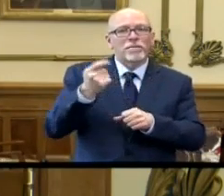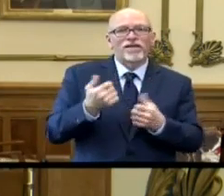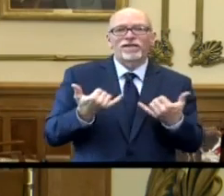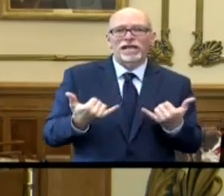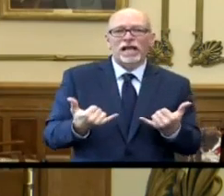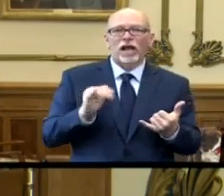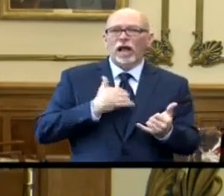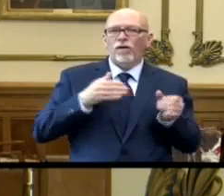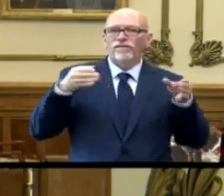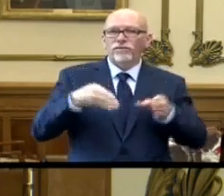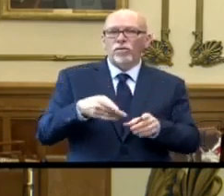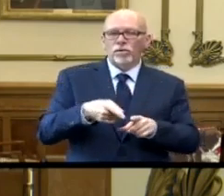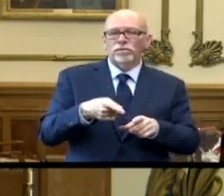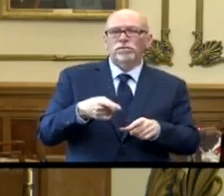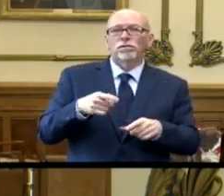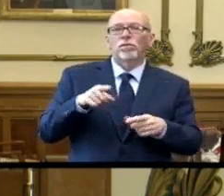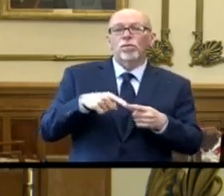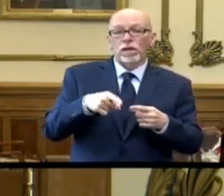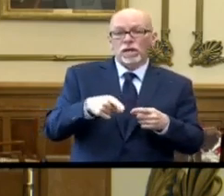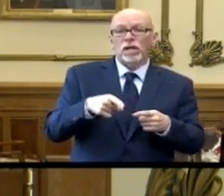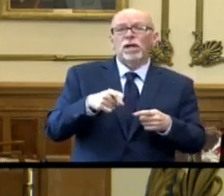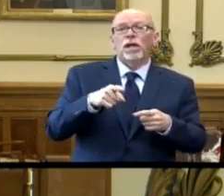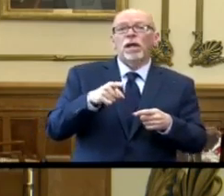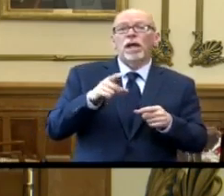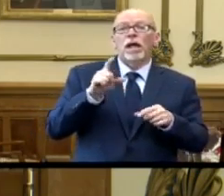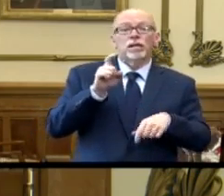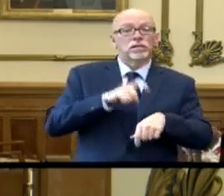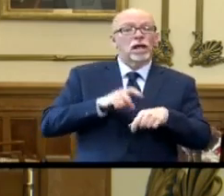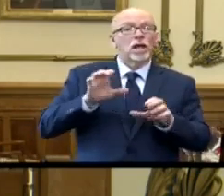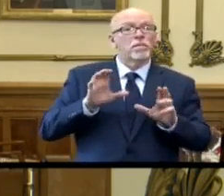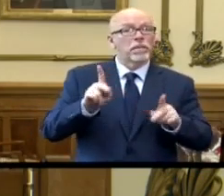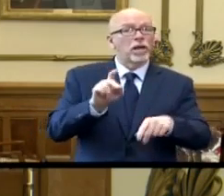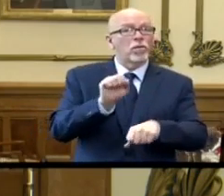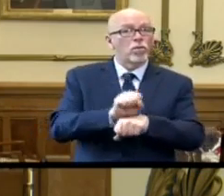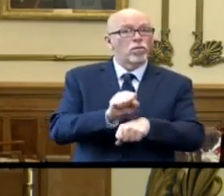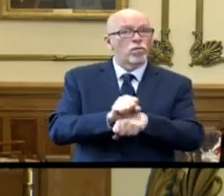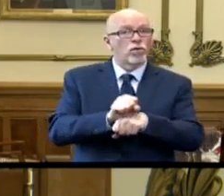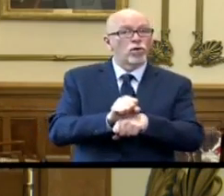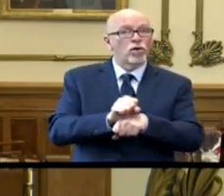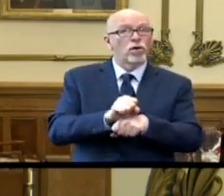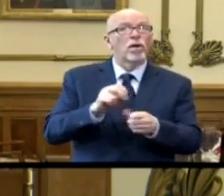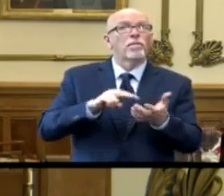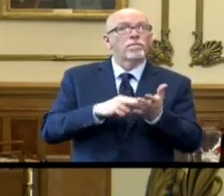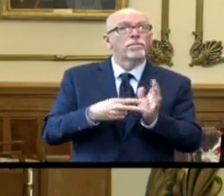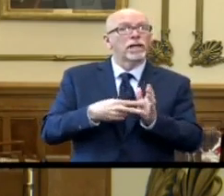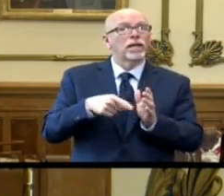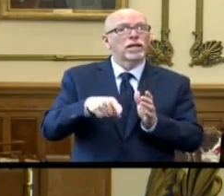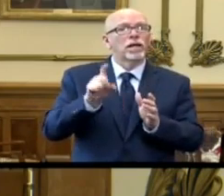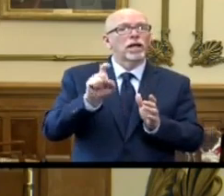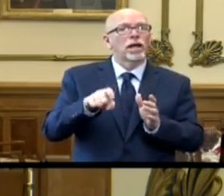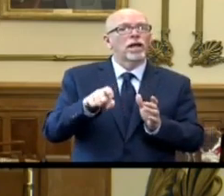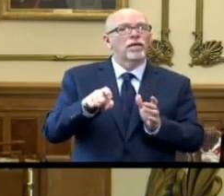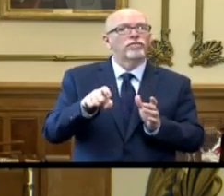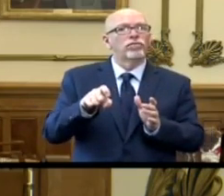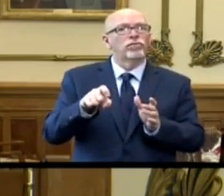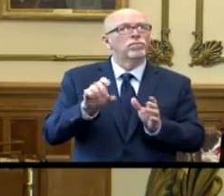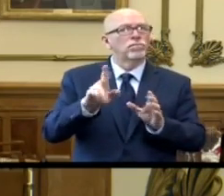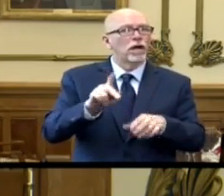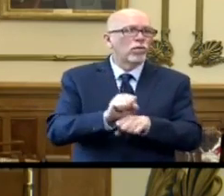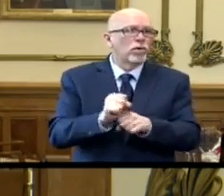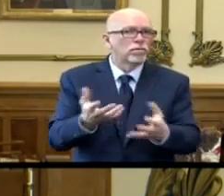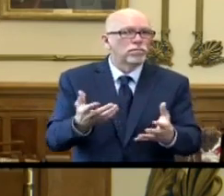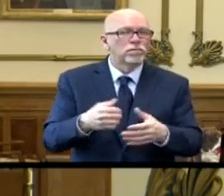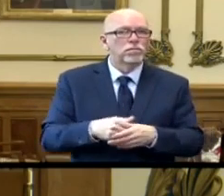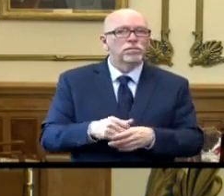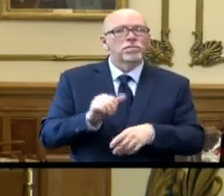now. Once individuals are asked to return to work, legislatively, they are required to return to work.